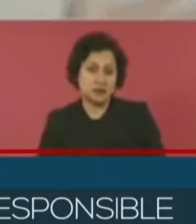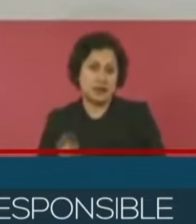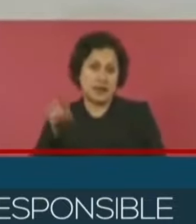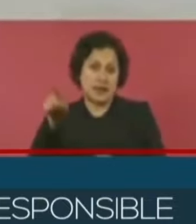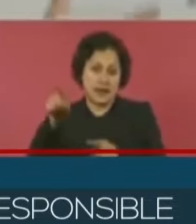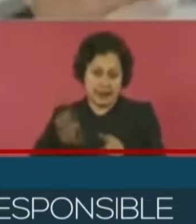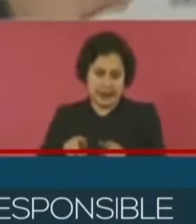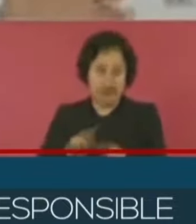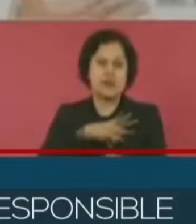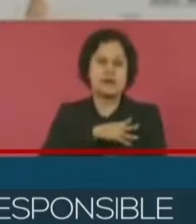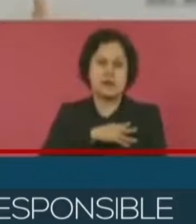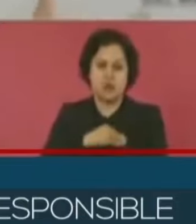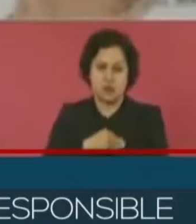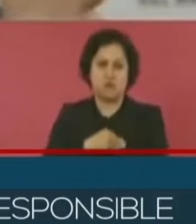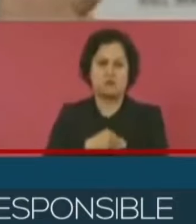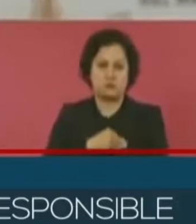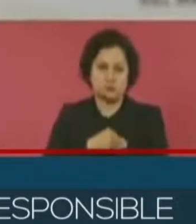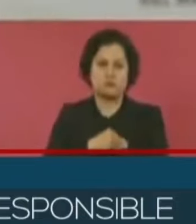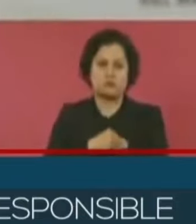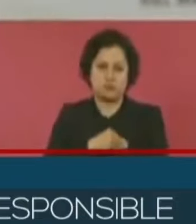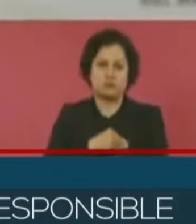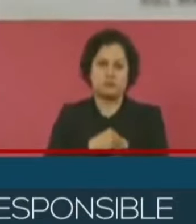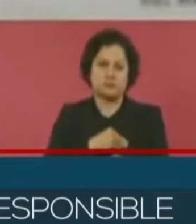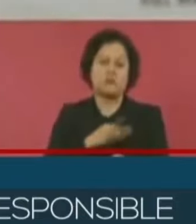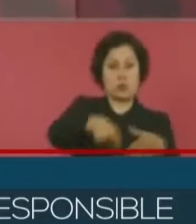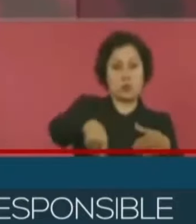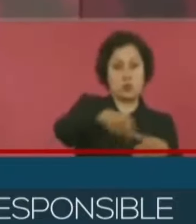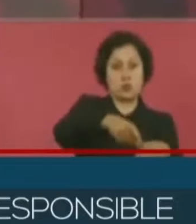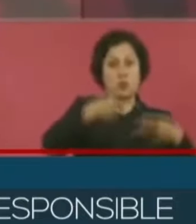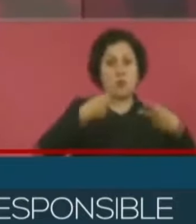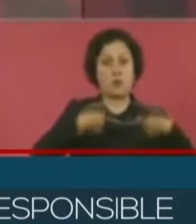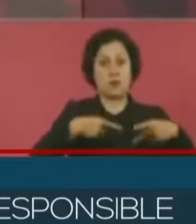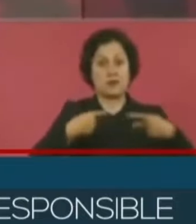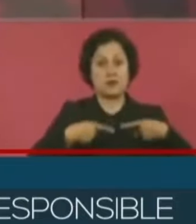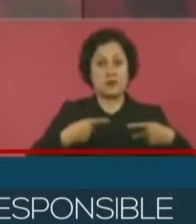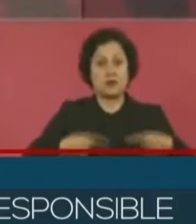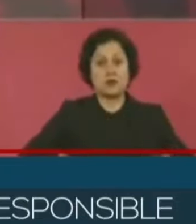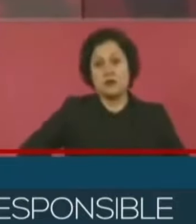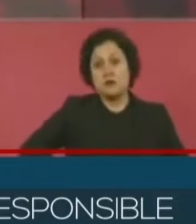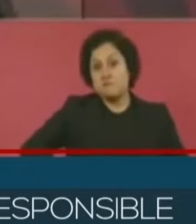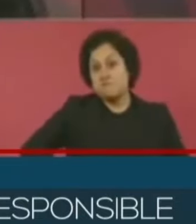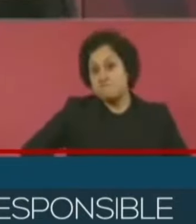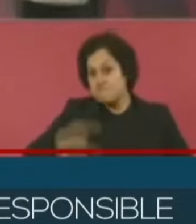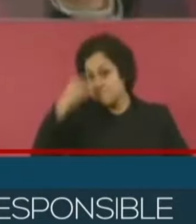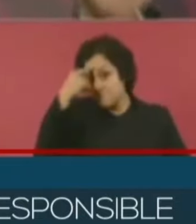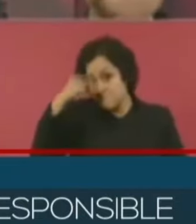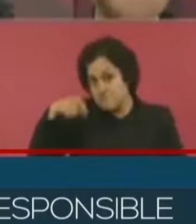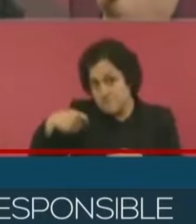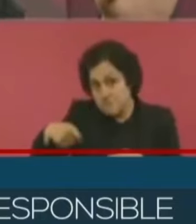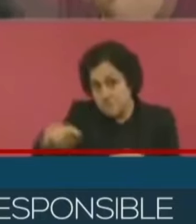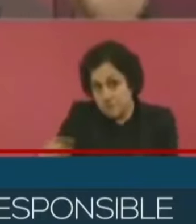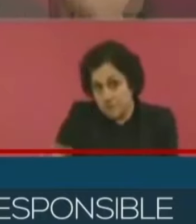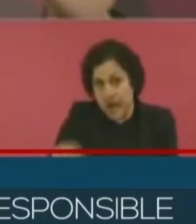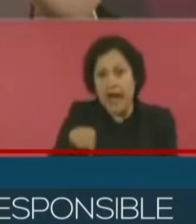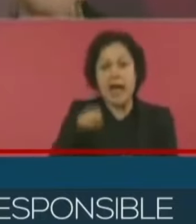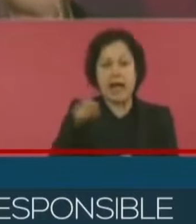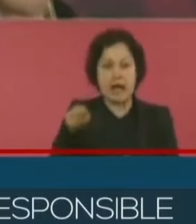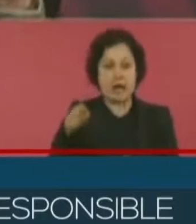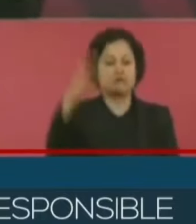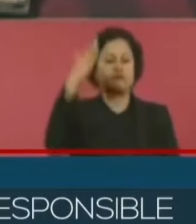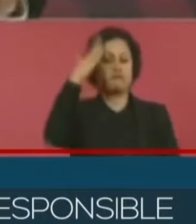the ICJ reflecting the arguments for the transgressions committed against the Vienna Convention, which states